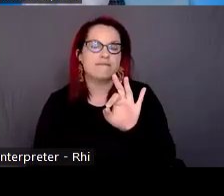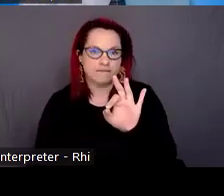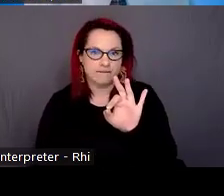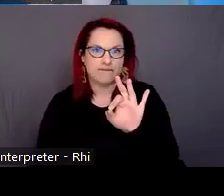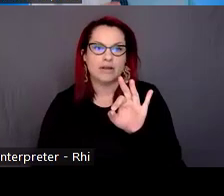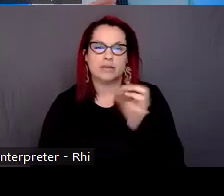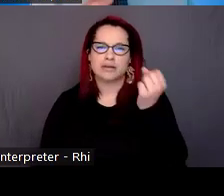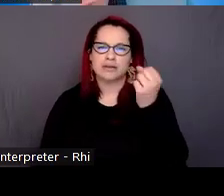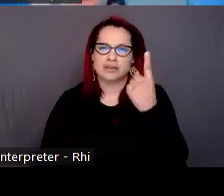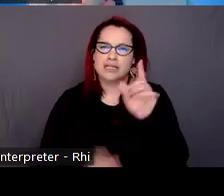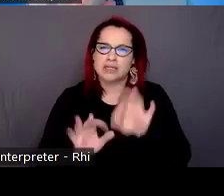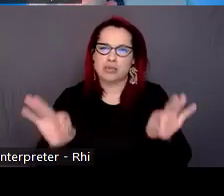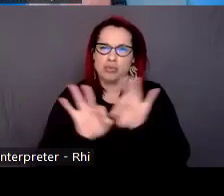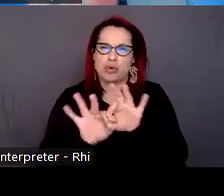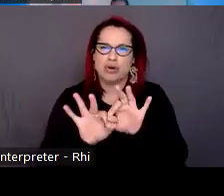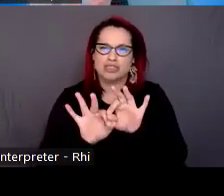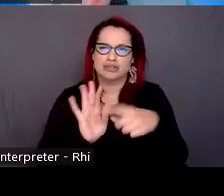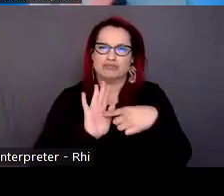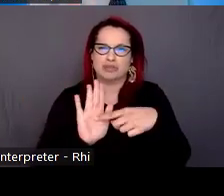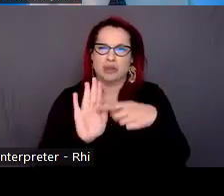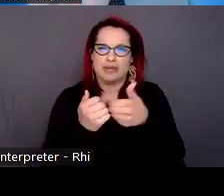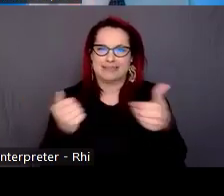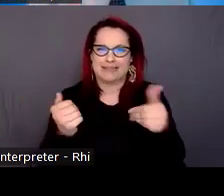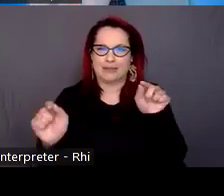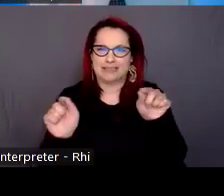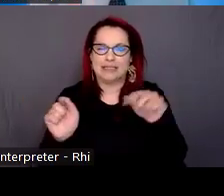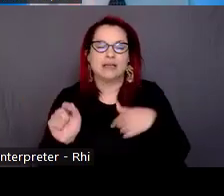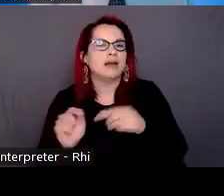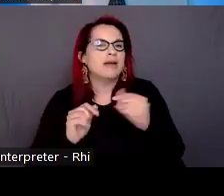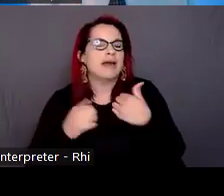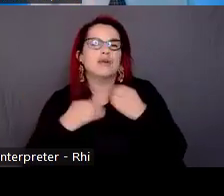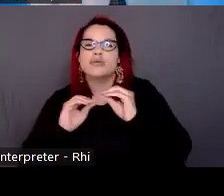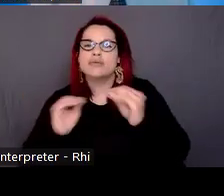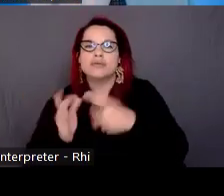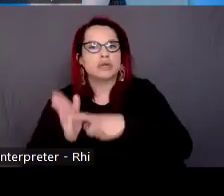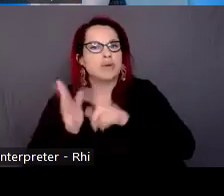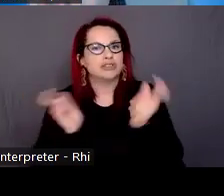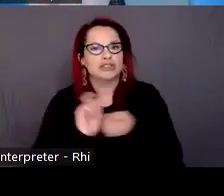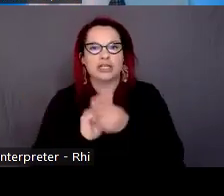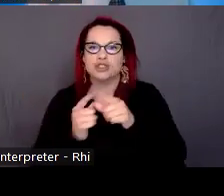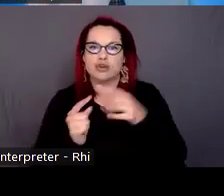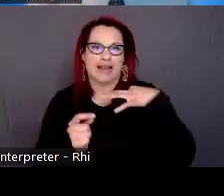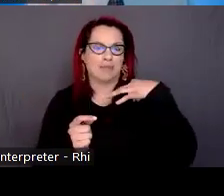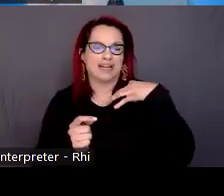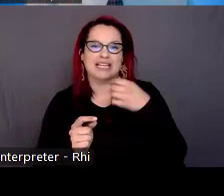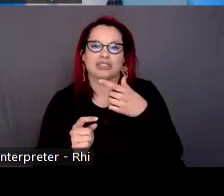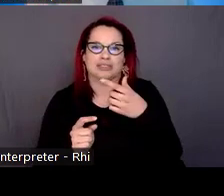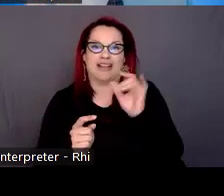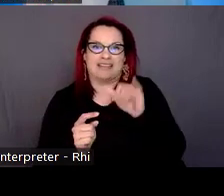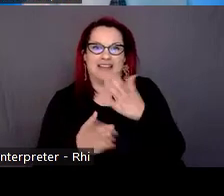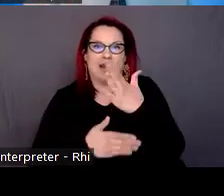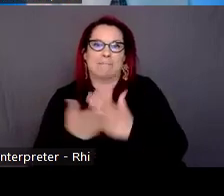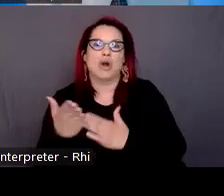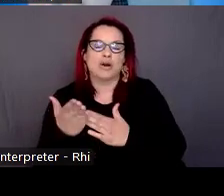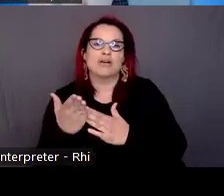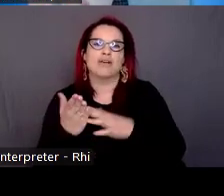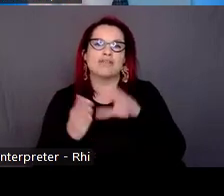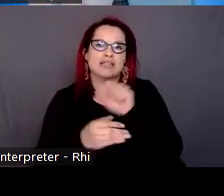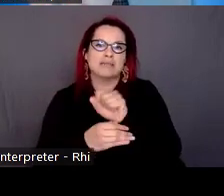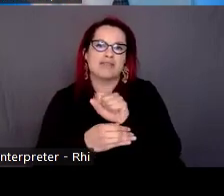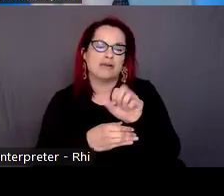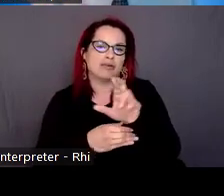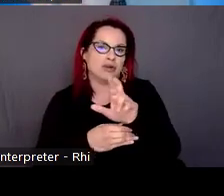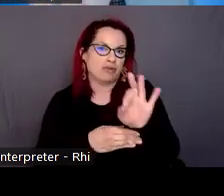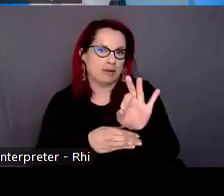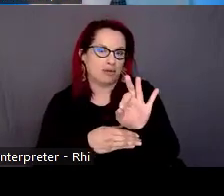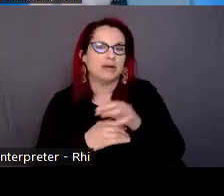distinction here. There are no required changes to the application part of Simplified Review Framework.